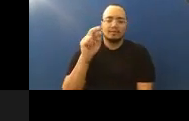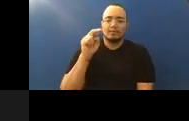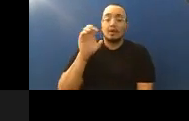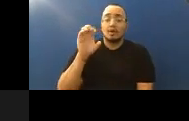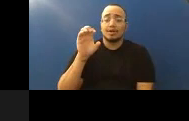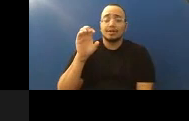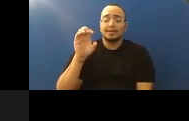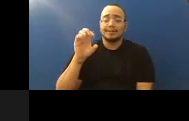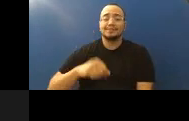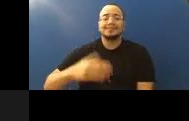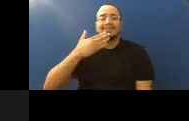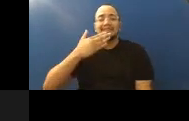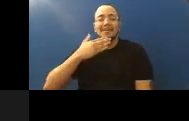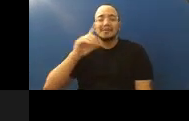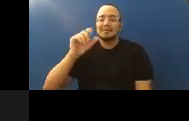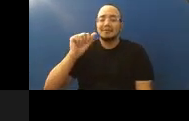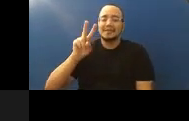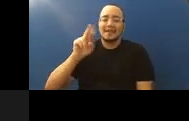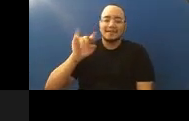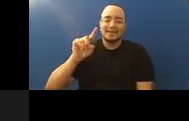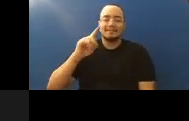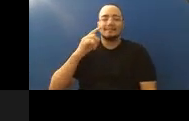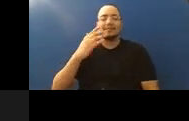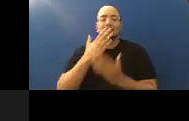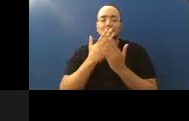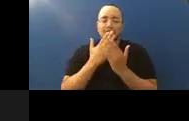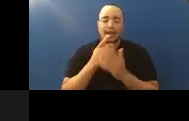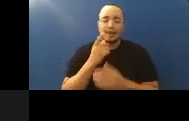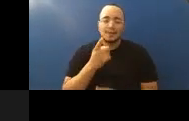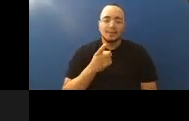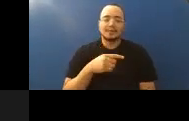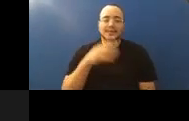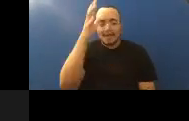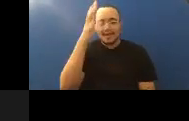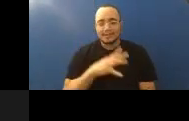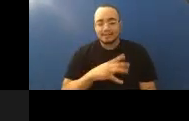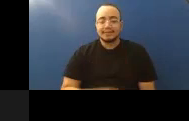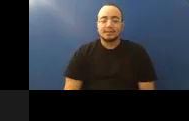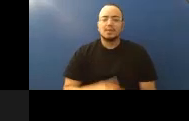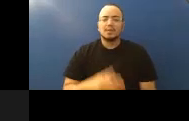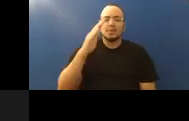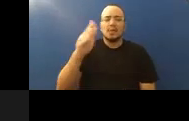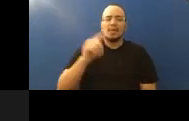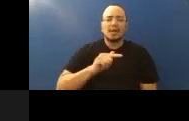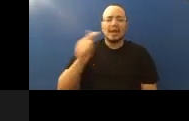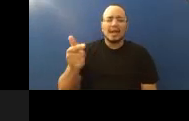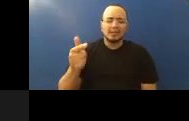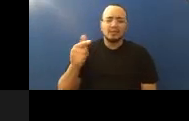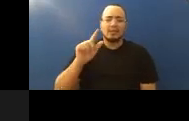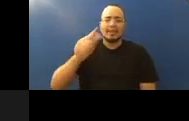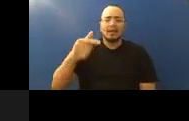Thank you, David. I appreciate you, man. We'll come back to you as we get to the Q&A